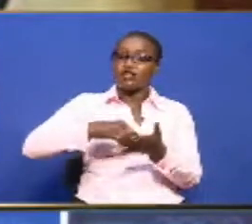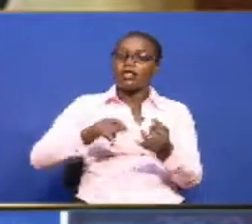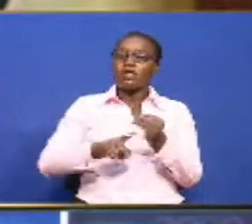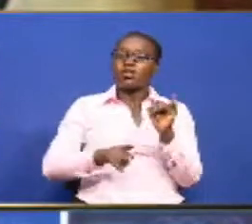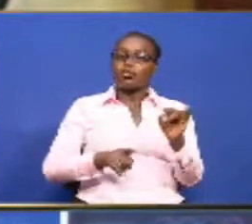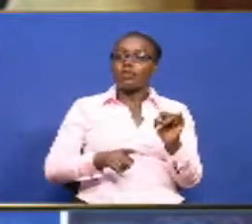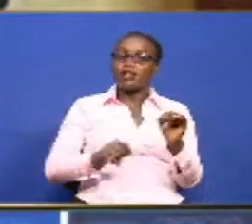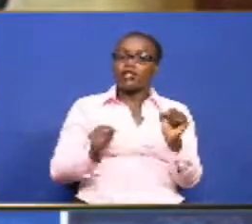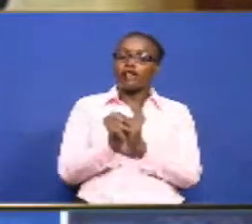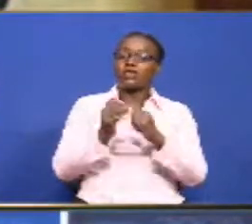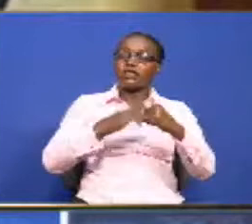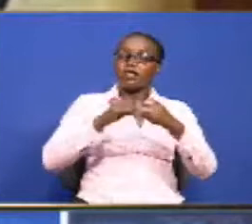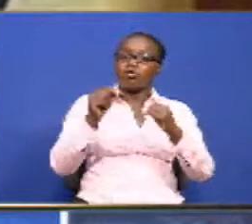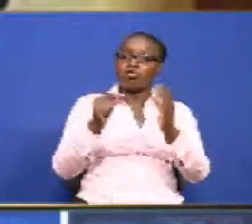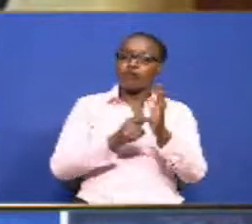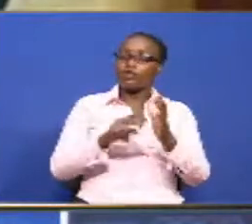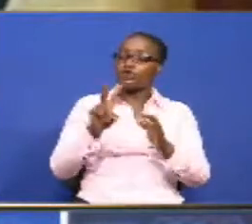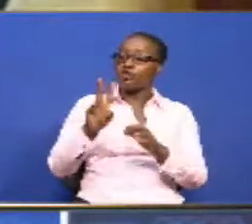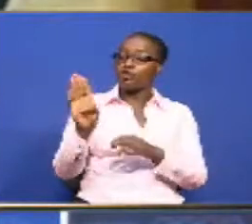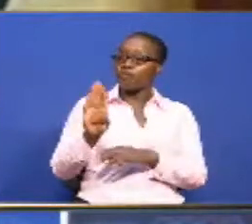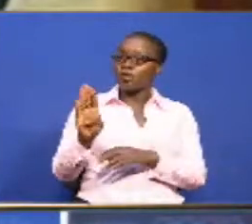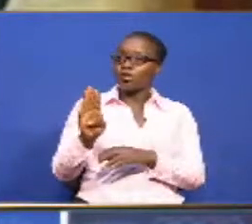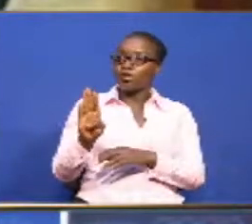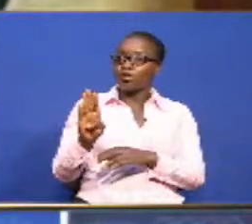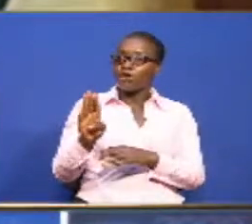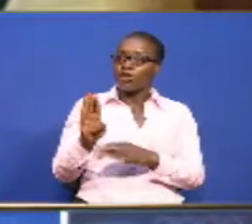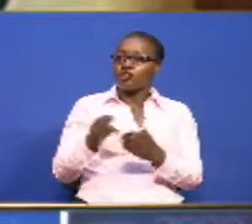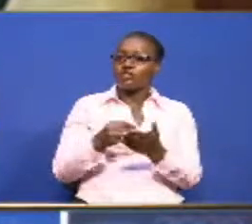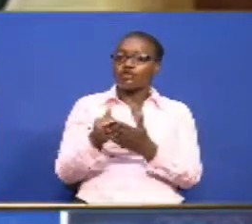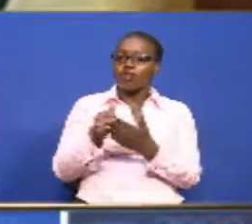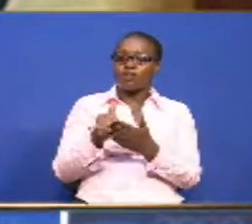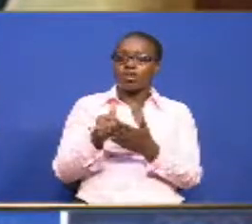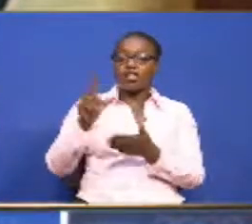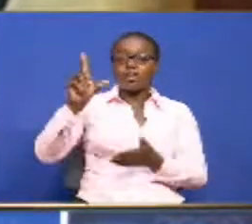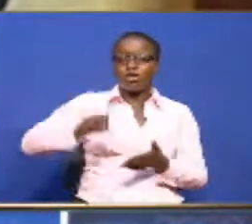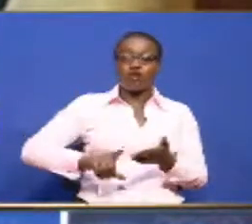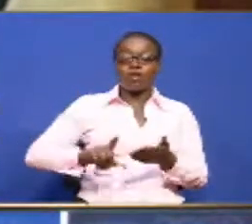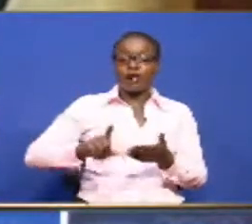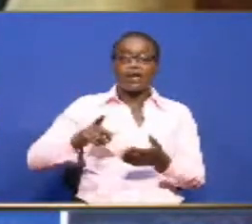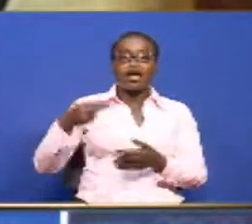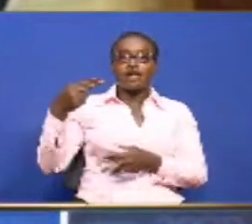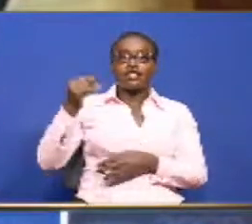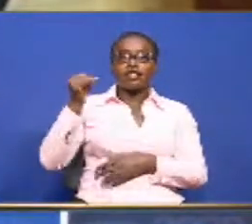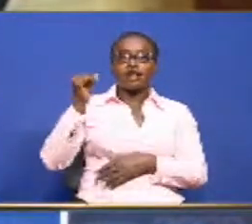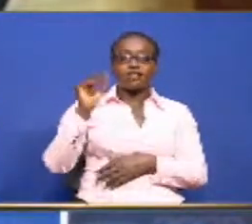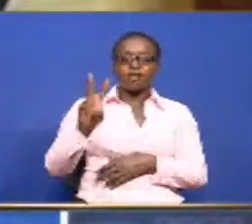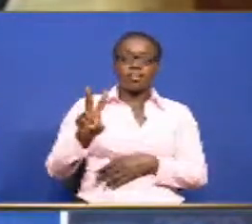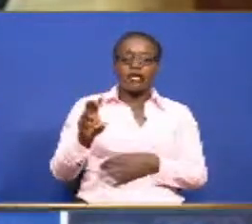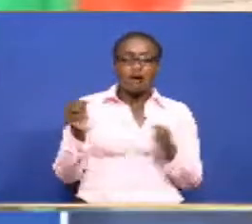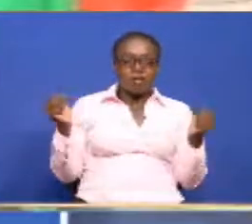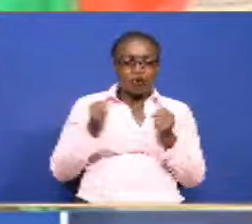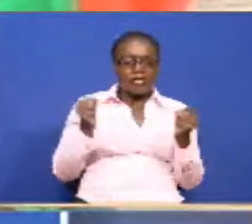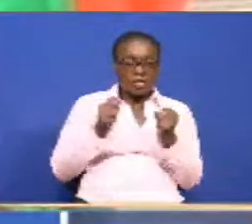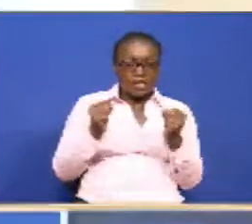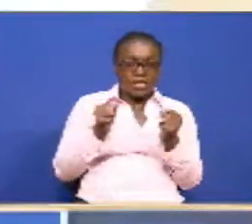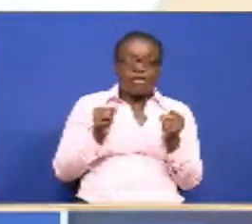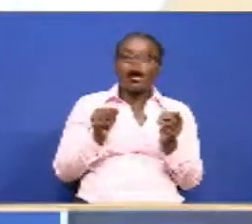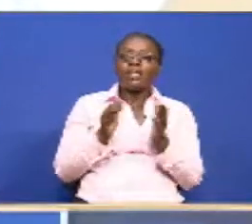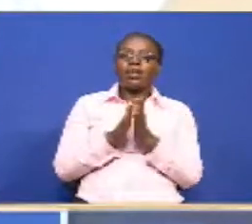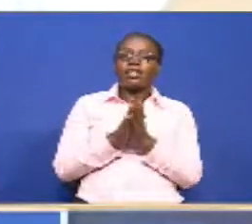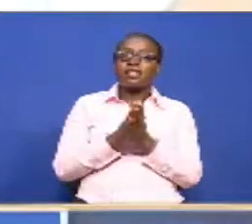19.2 billion to address and lower cases of HIV, malaria, and tuberculosis in the country. Mr.